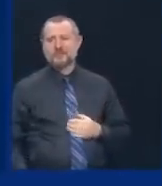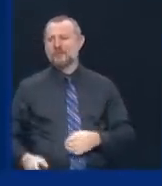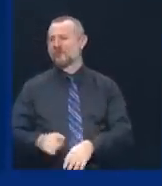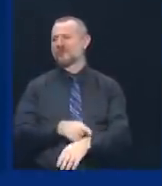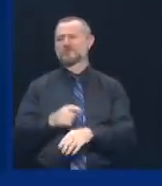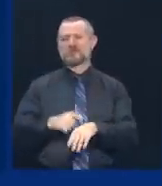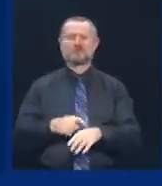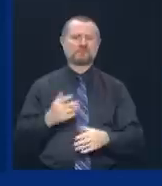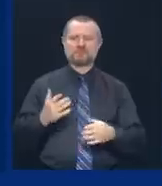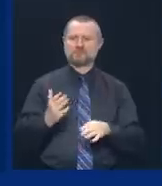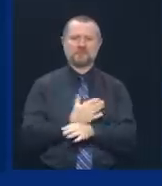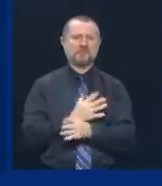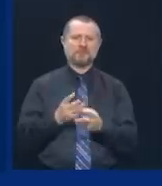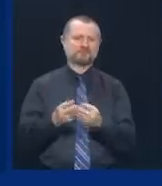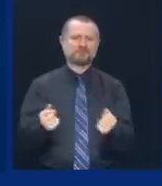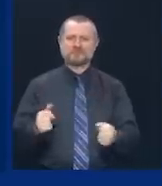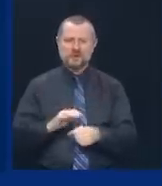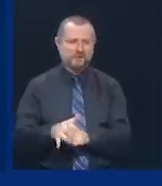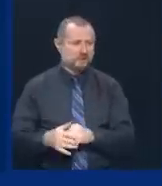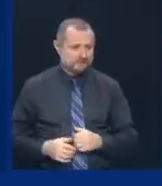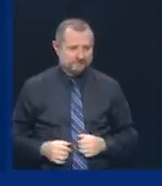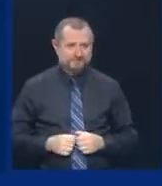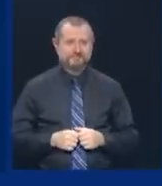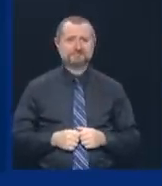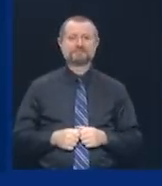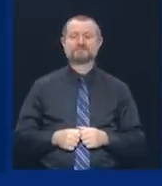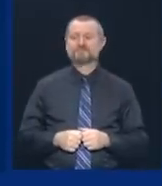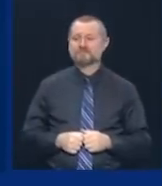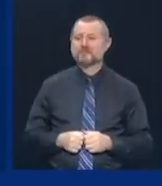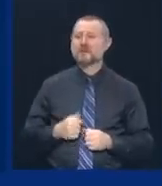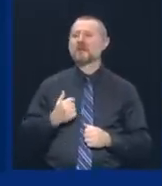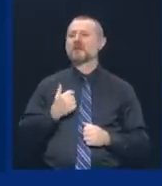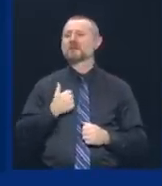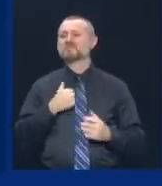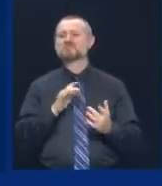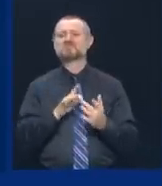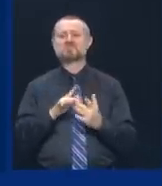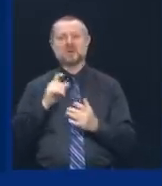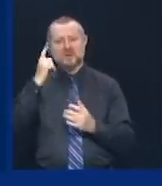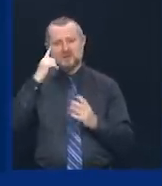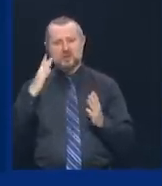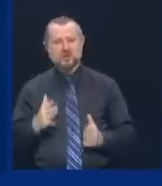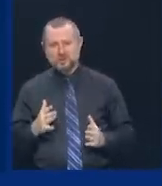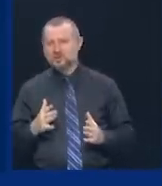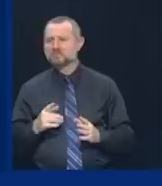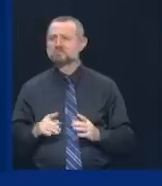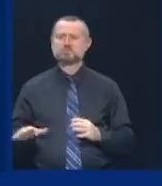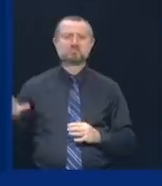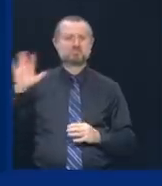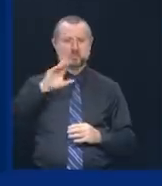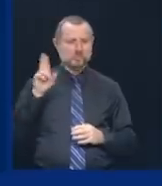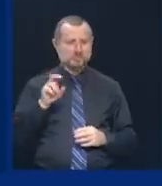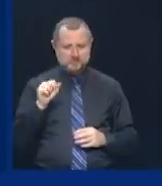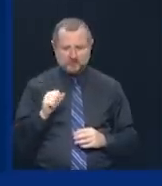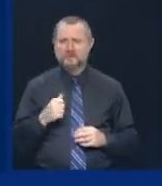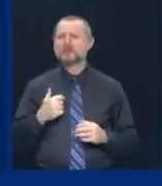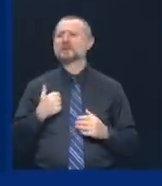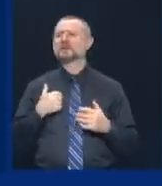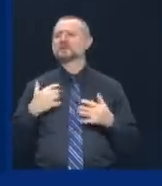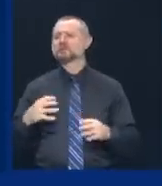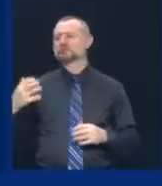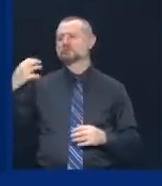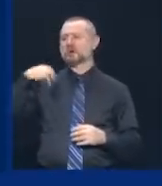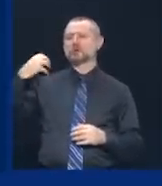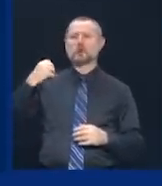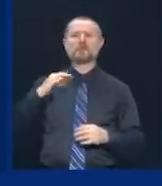the COVID problem. I've been speaking with governors all across the country. I'm chairman of the National